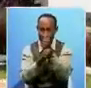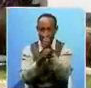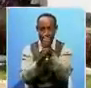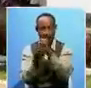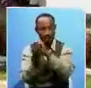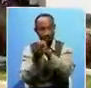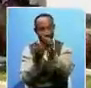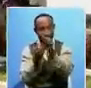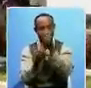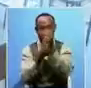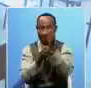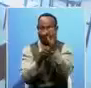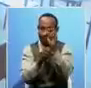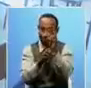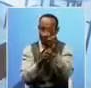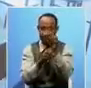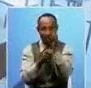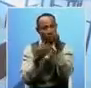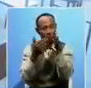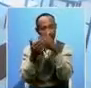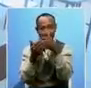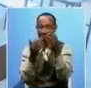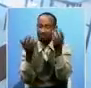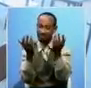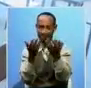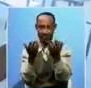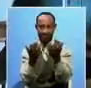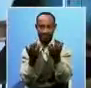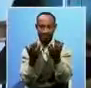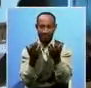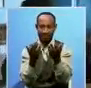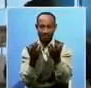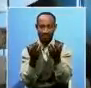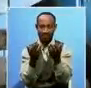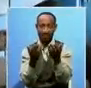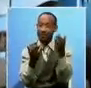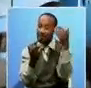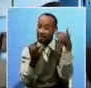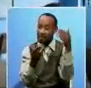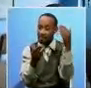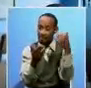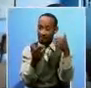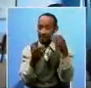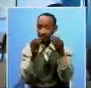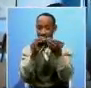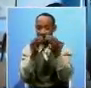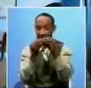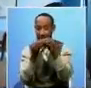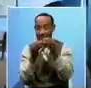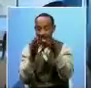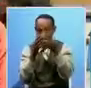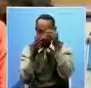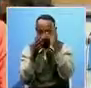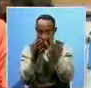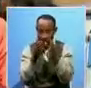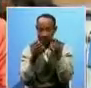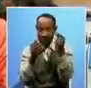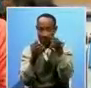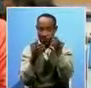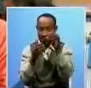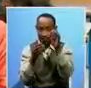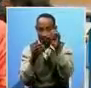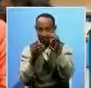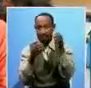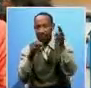examinations, is however not easy to obtain for candidates. In the recent past, the number of candidates for GCE has been increasing,